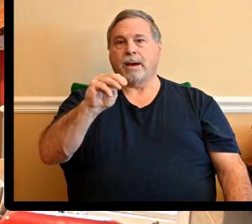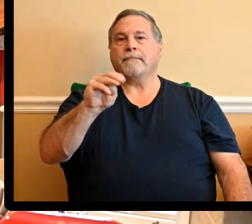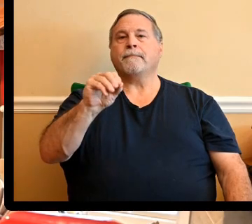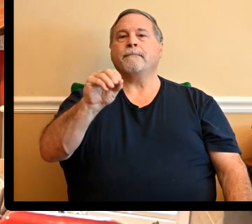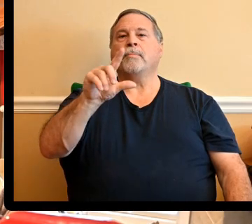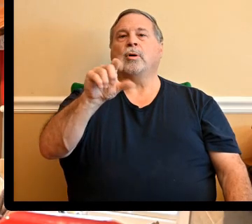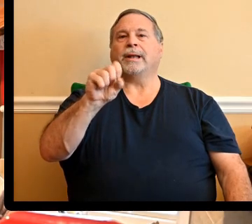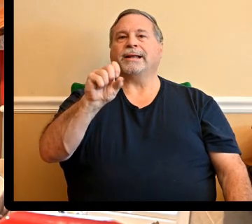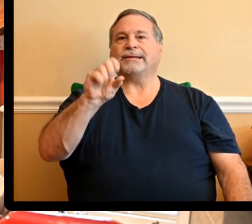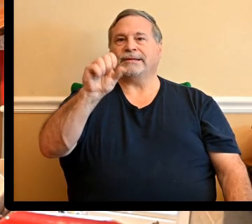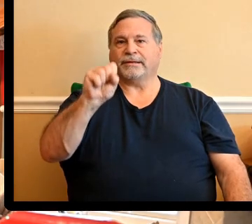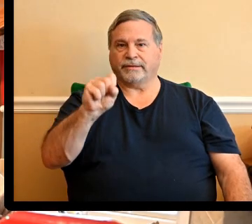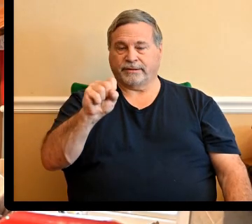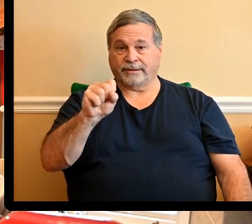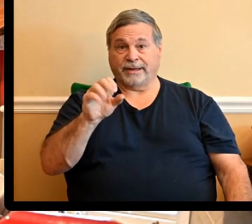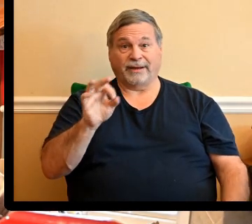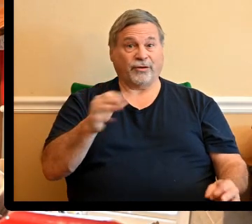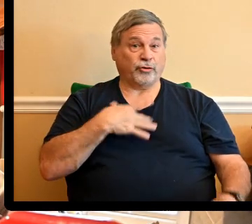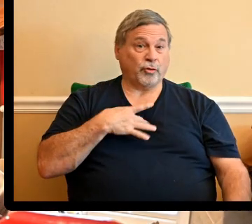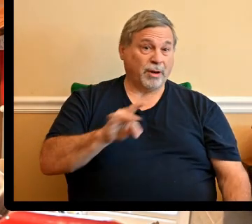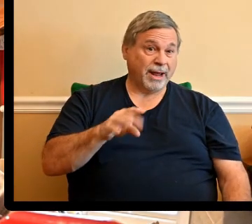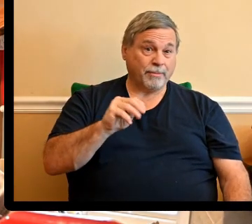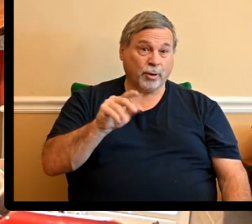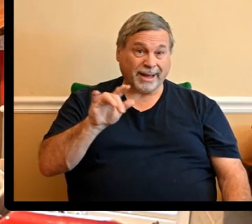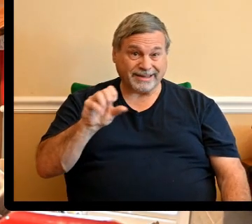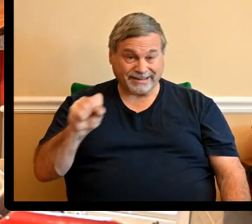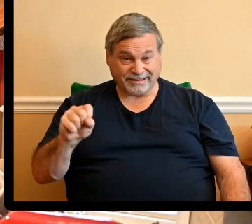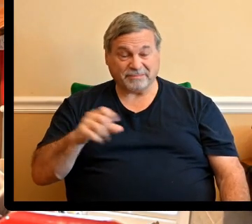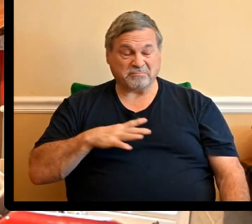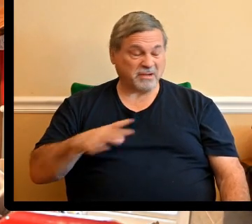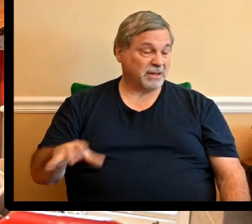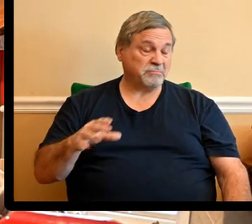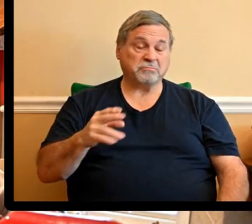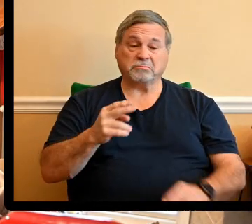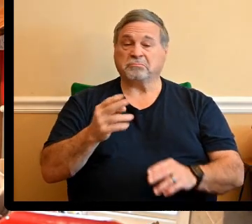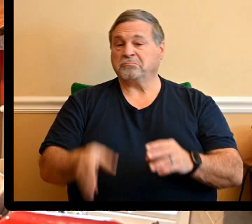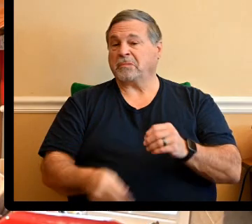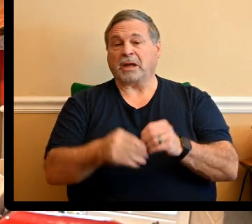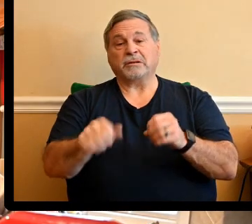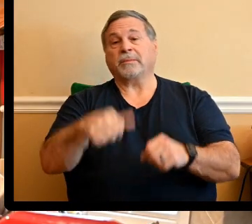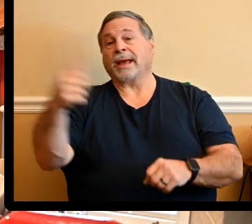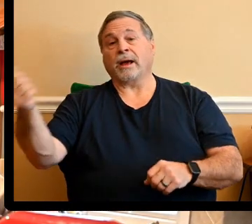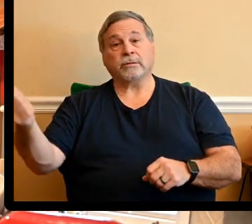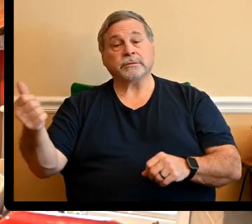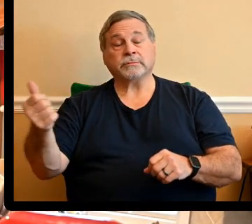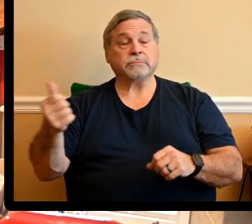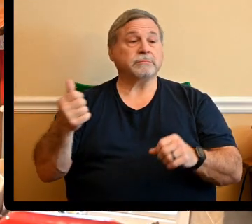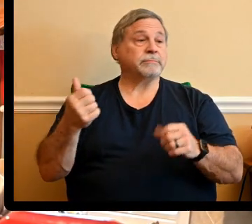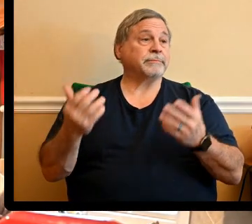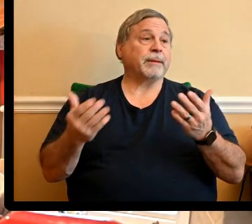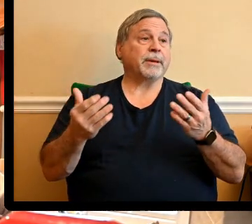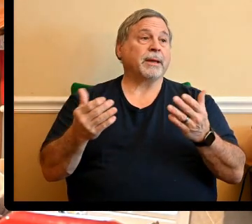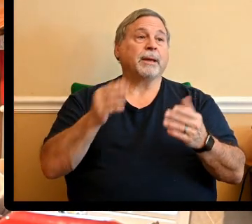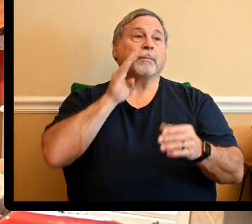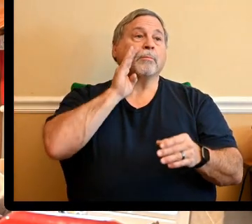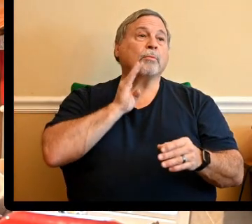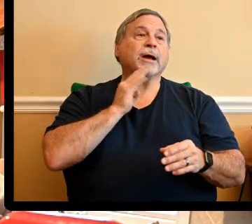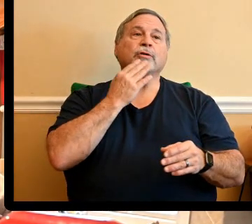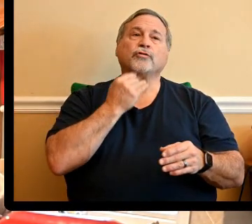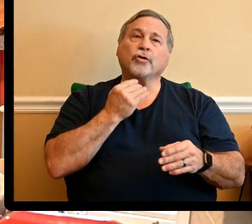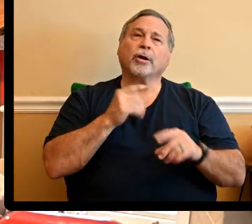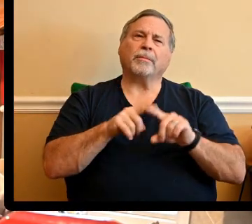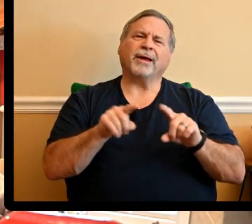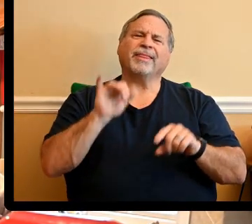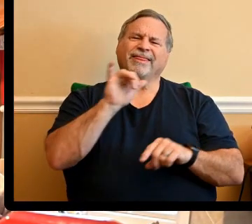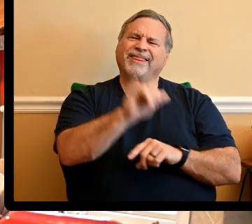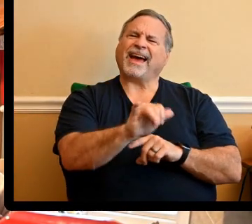of molasses. Now if you don't like the flavor of molasses, you could add something else into here. You could maybe put some brown